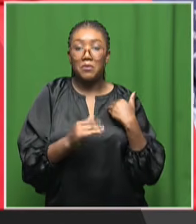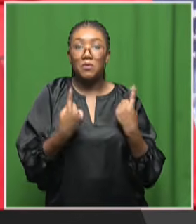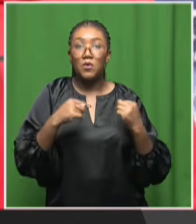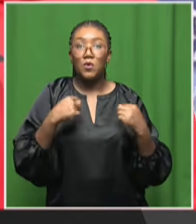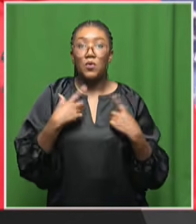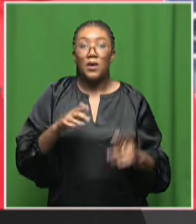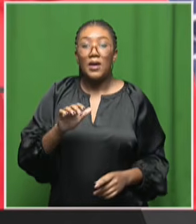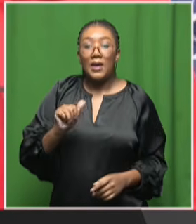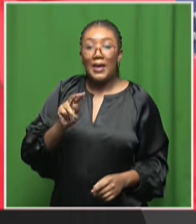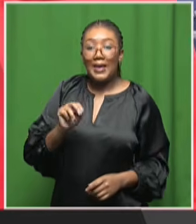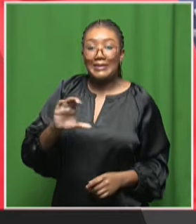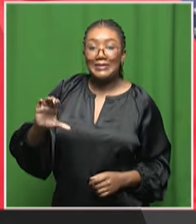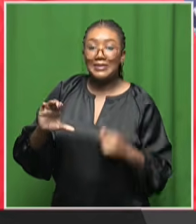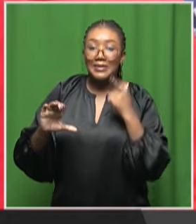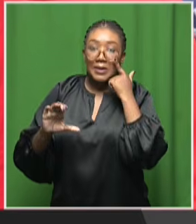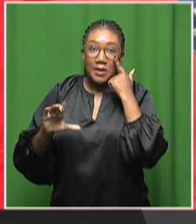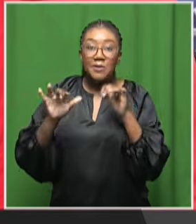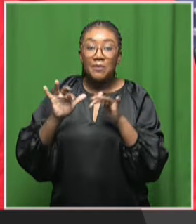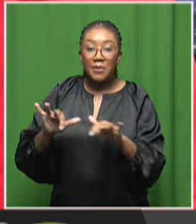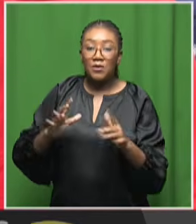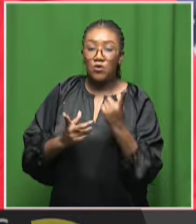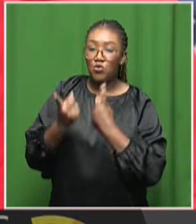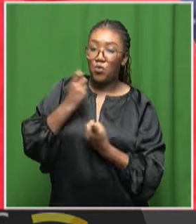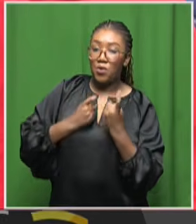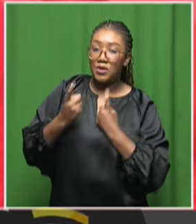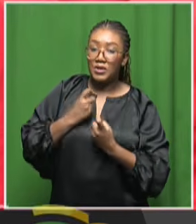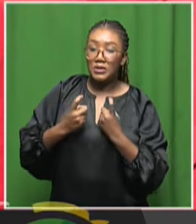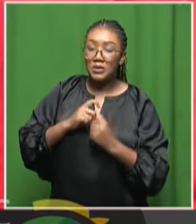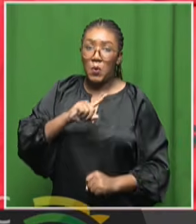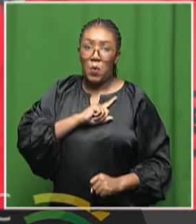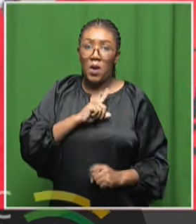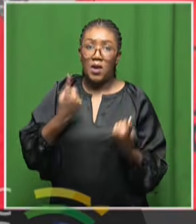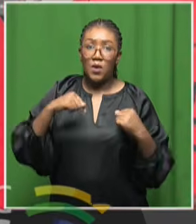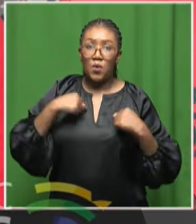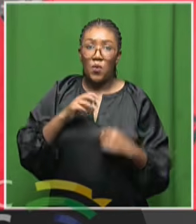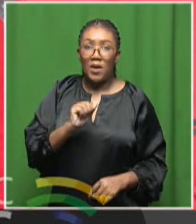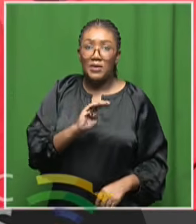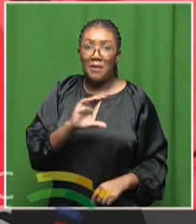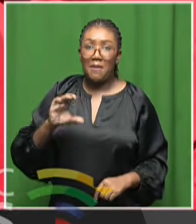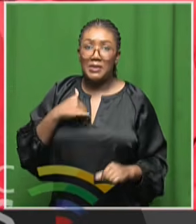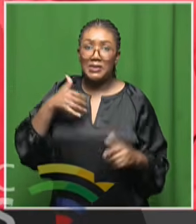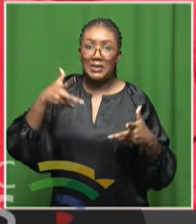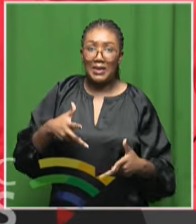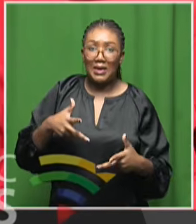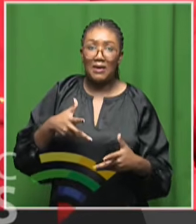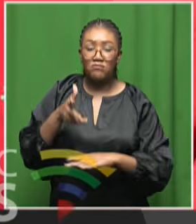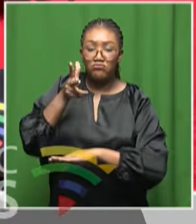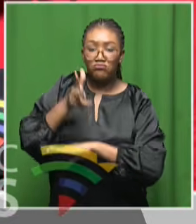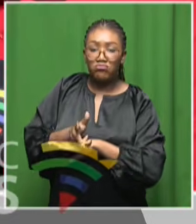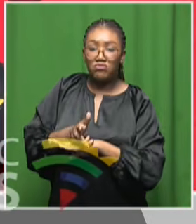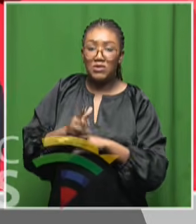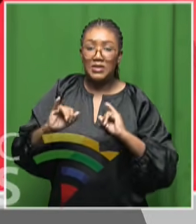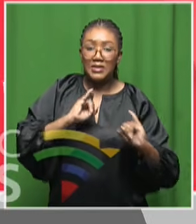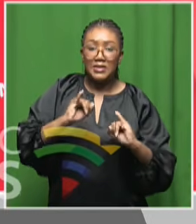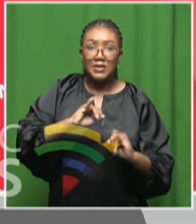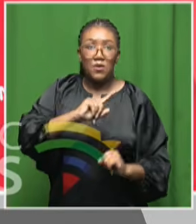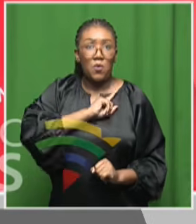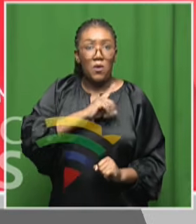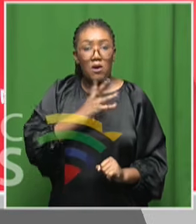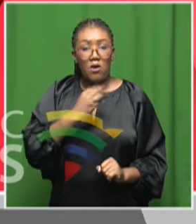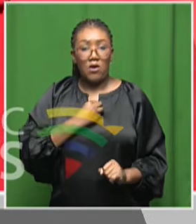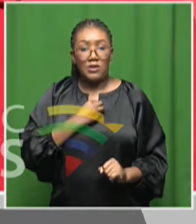of the African National Congress here, who questioned us about the reasons why we are here, asking us why we are here,